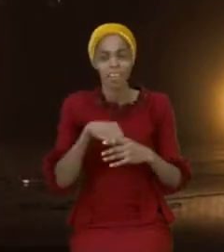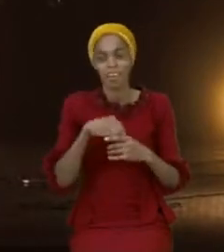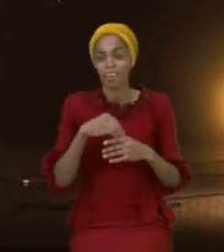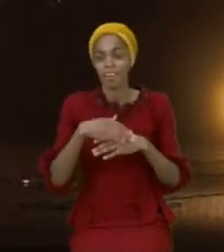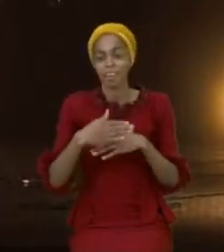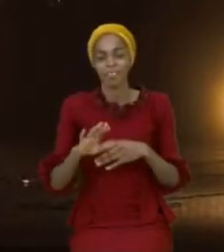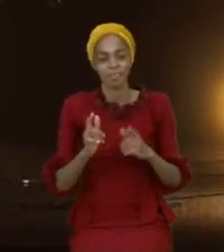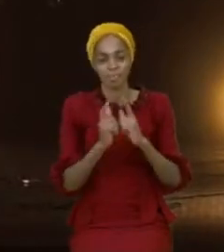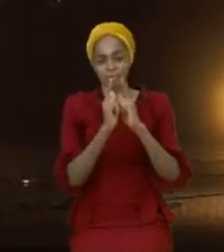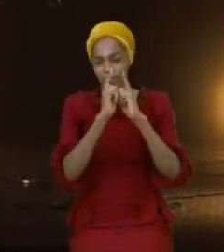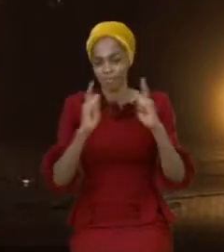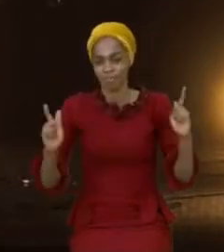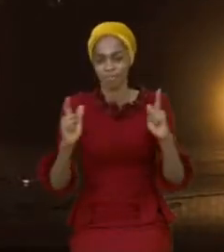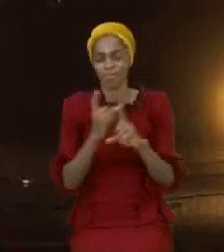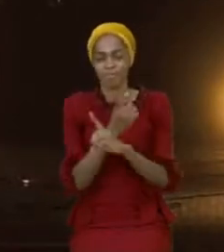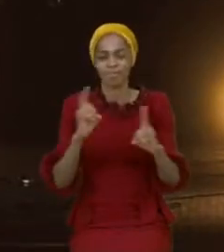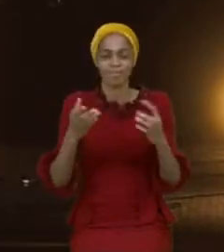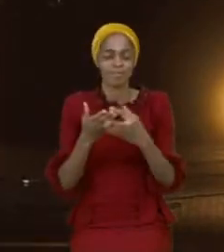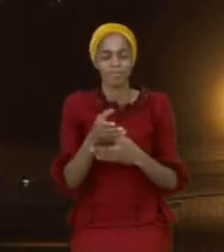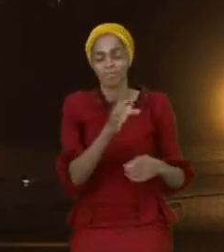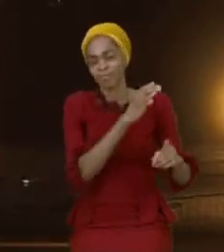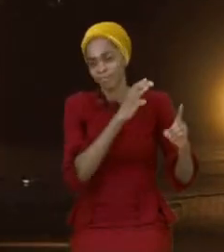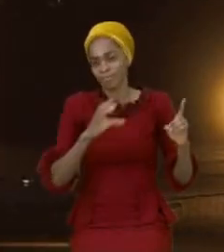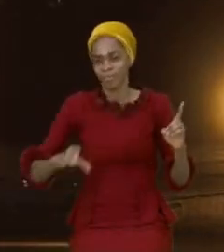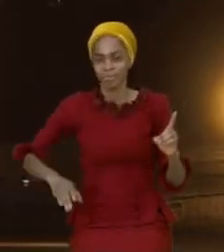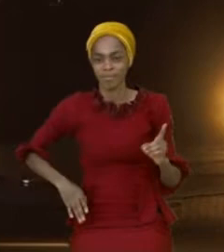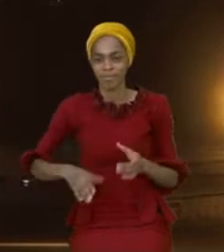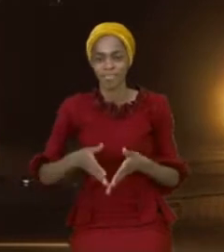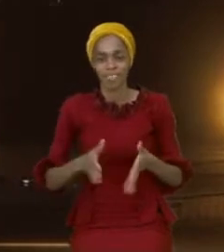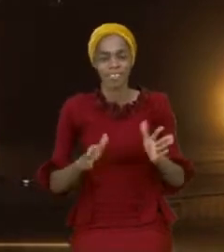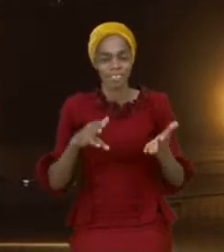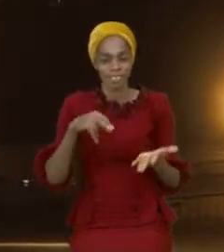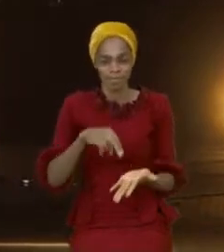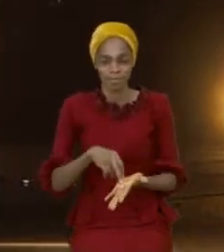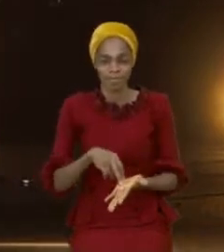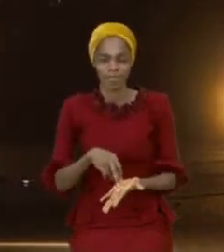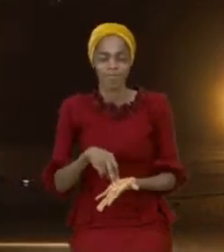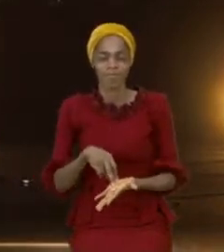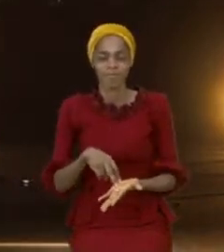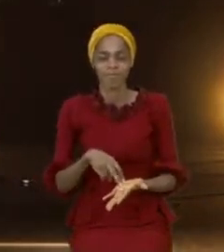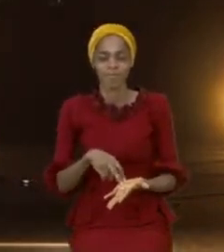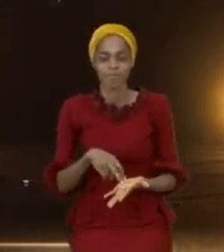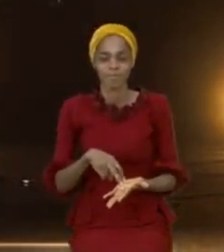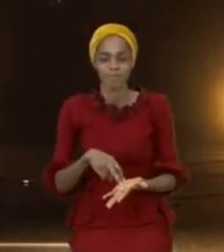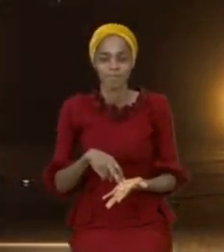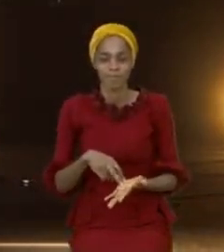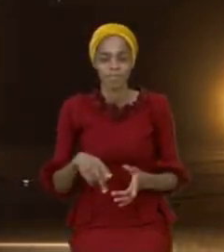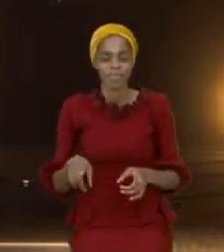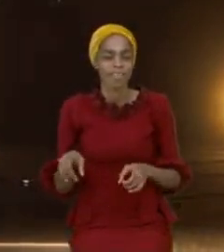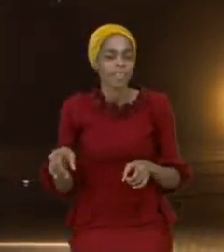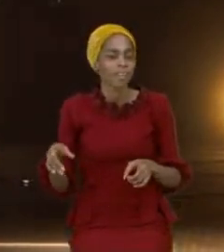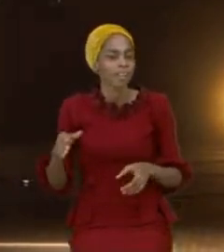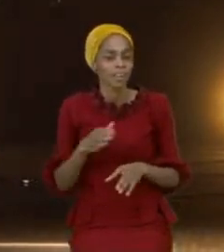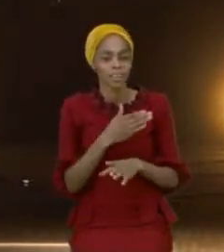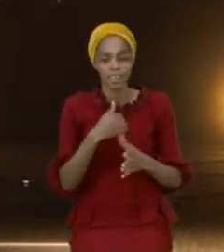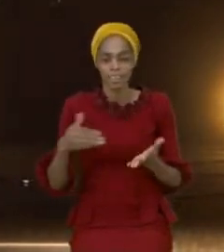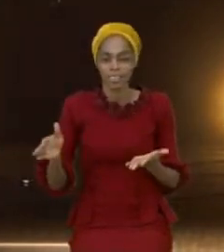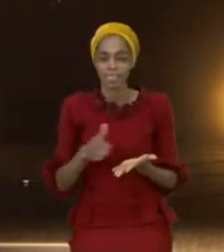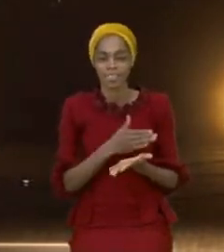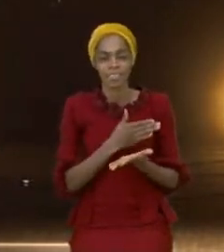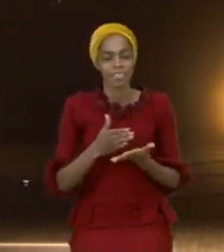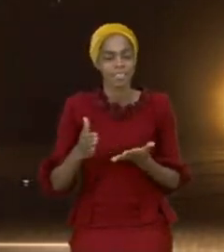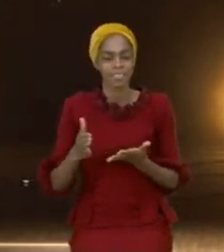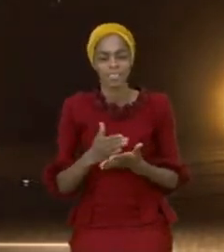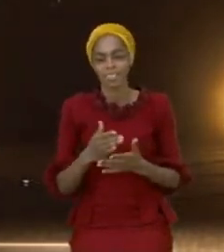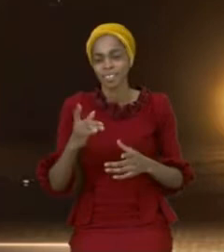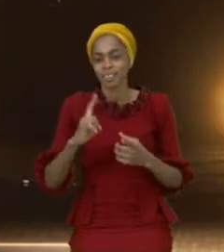supernatural deliverance through Christ. So let's stand to our feet. Let's sing a song where we just welcome the Lord. We